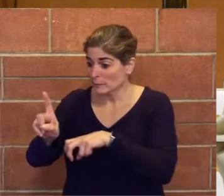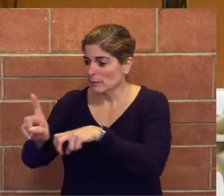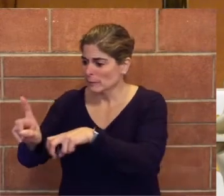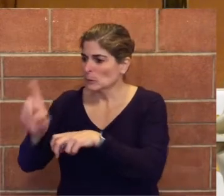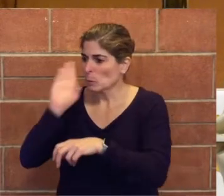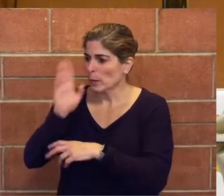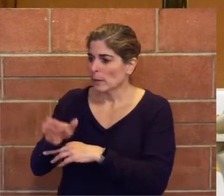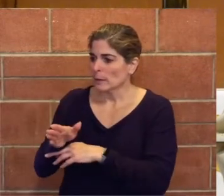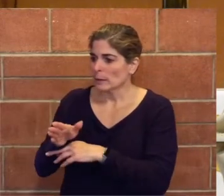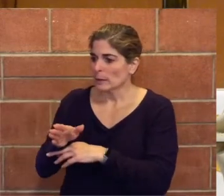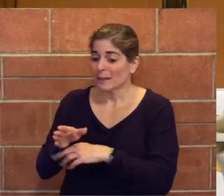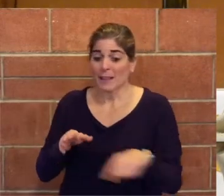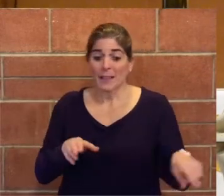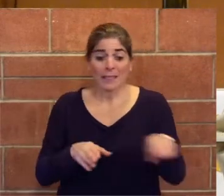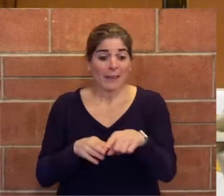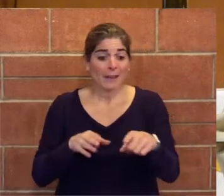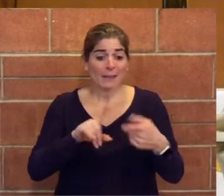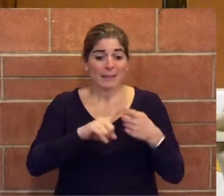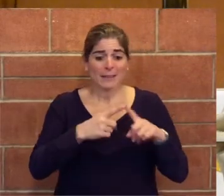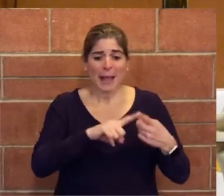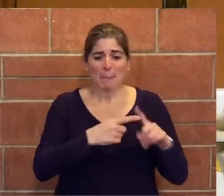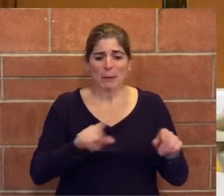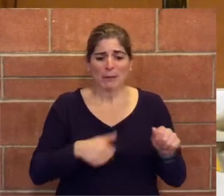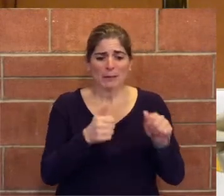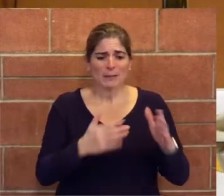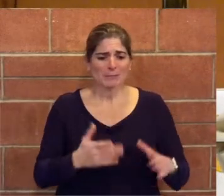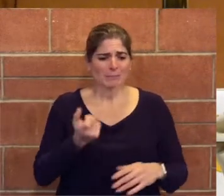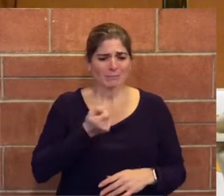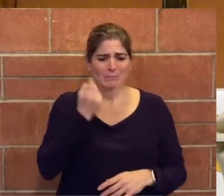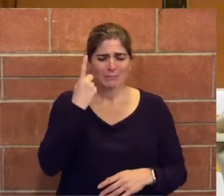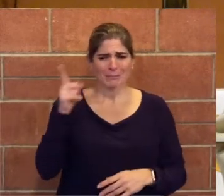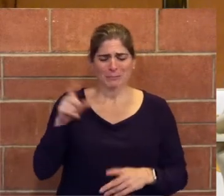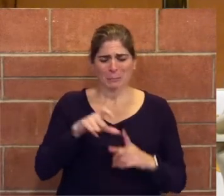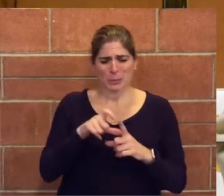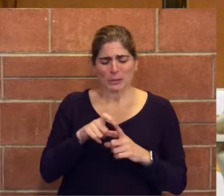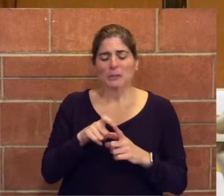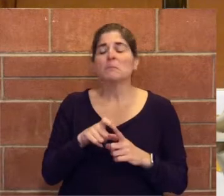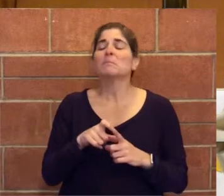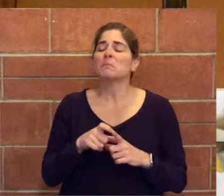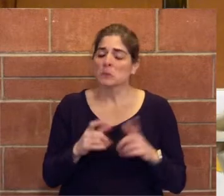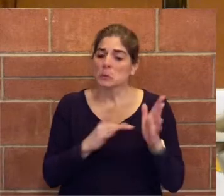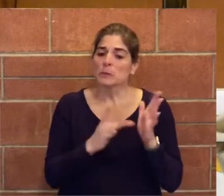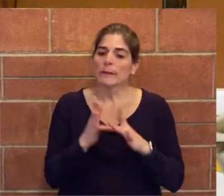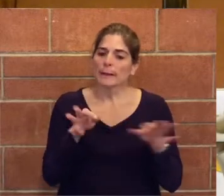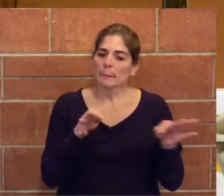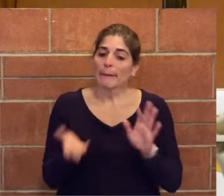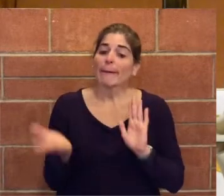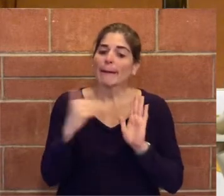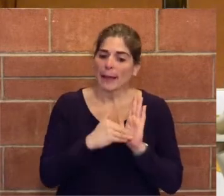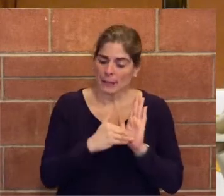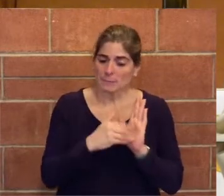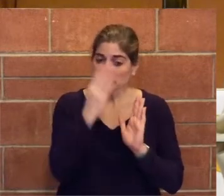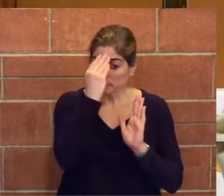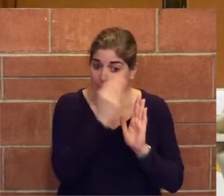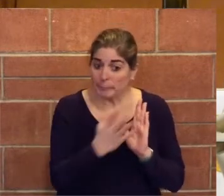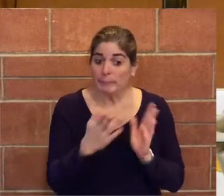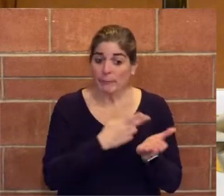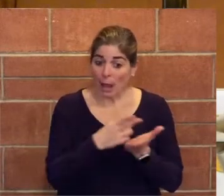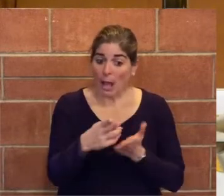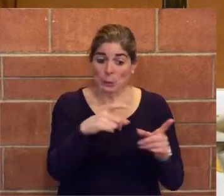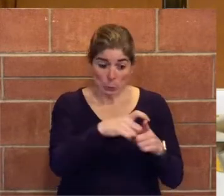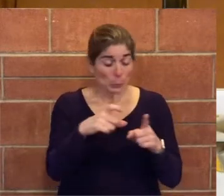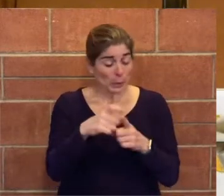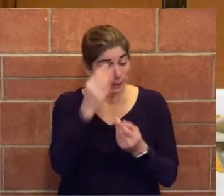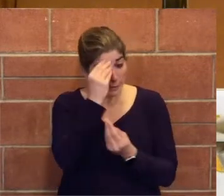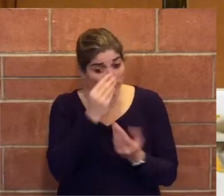of speech with them, but they did not understand what he was saying to them. So again, Jesus said to them,